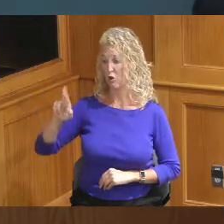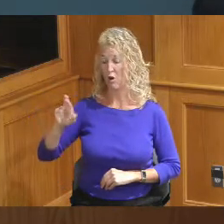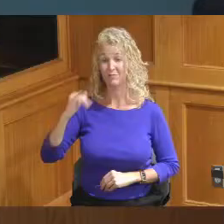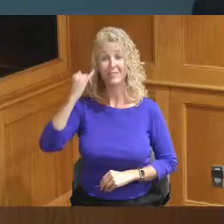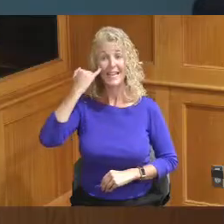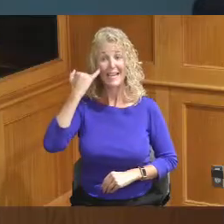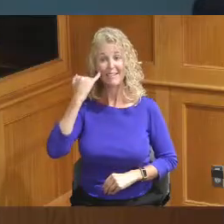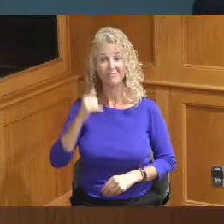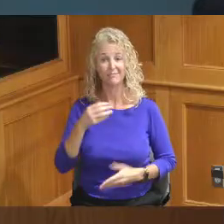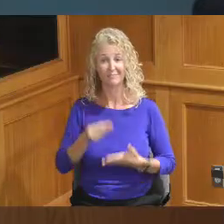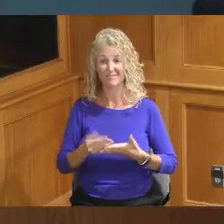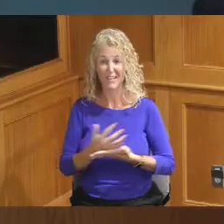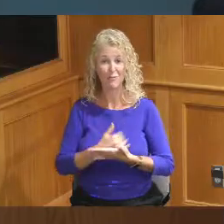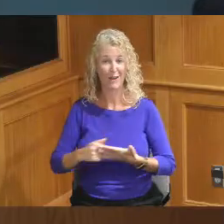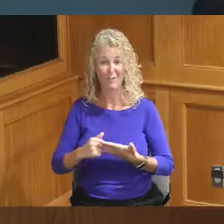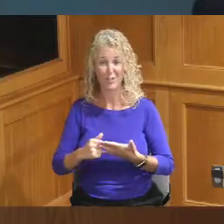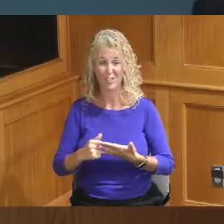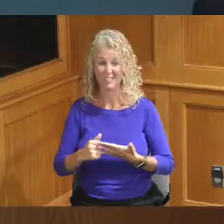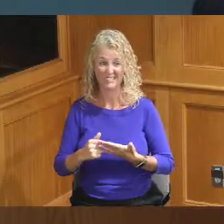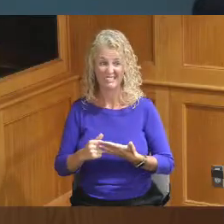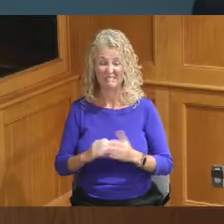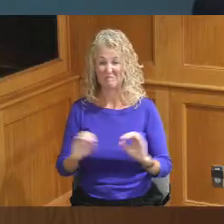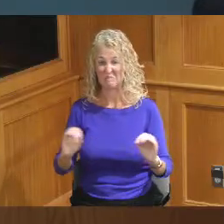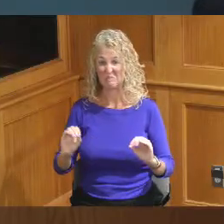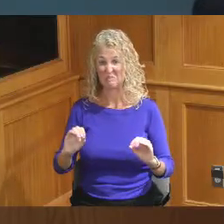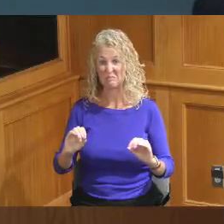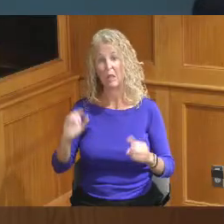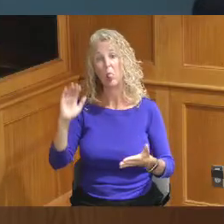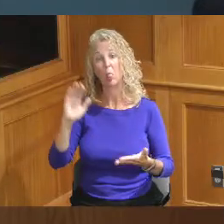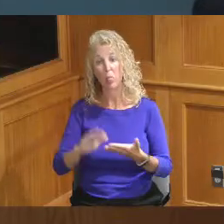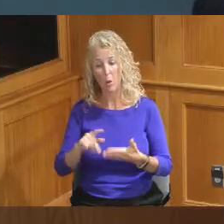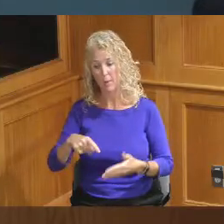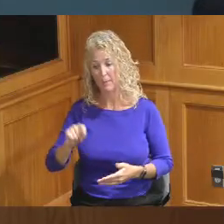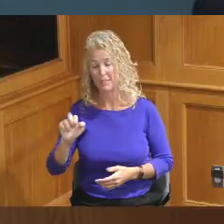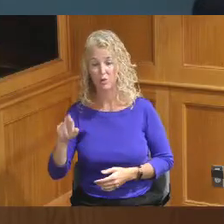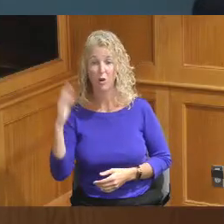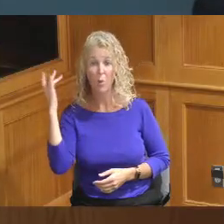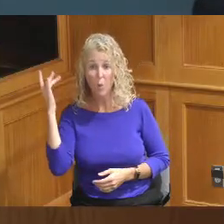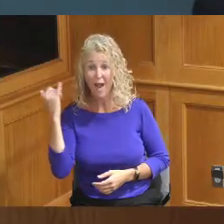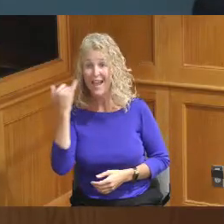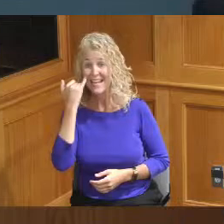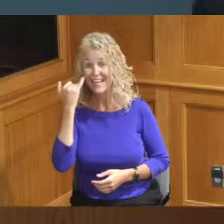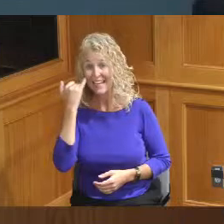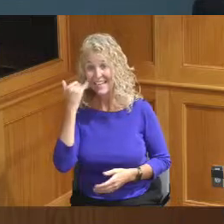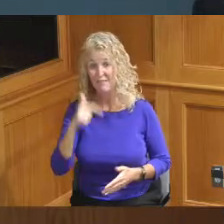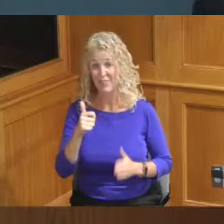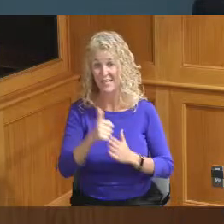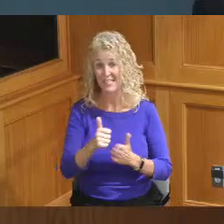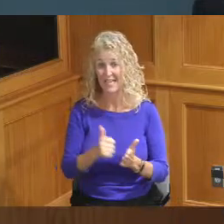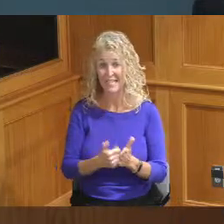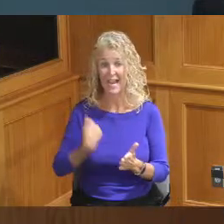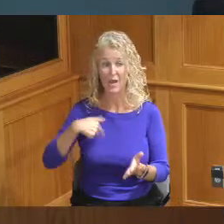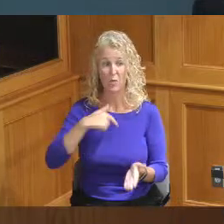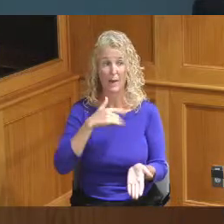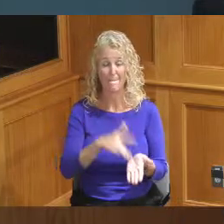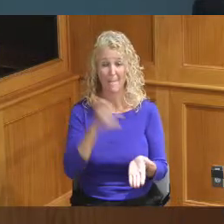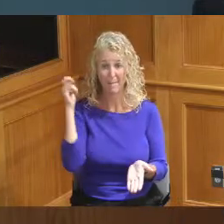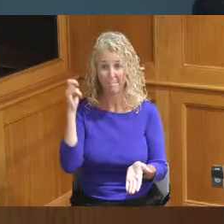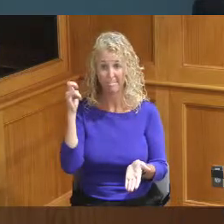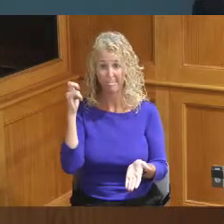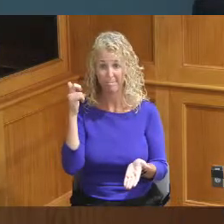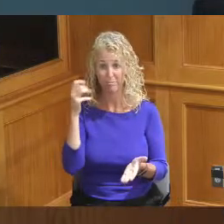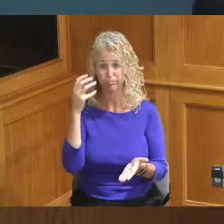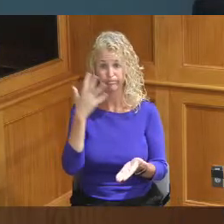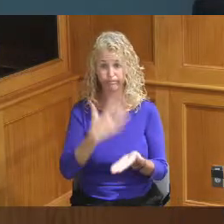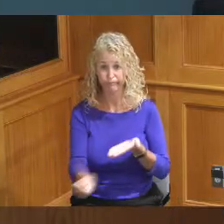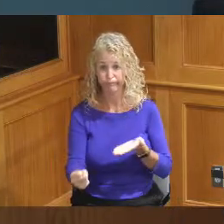have the flexibility to say we can't do it this year, so we do a lower PTR, because if we bankrupt this fund, then the general fund